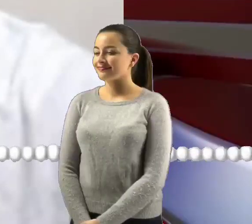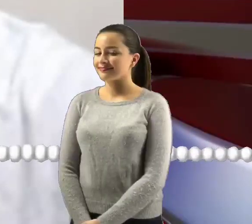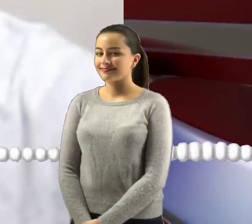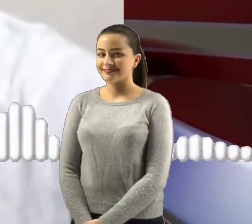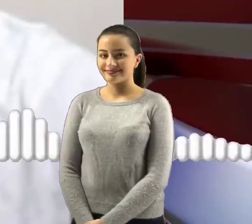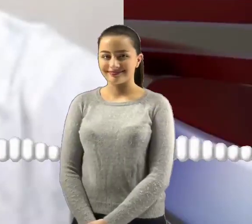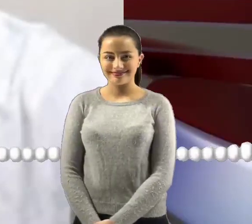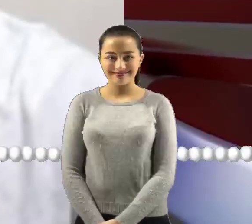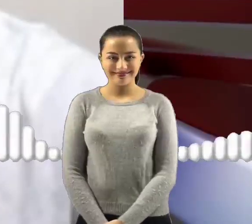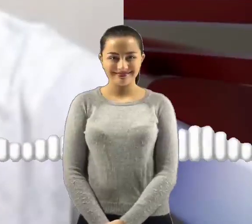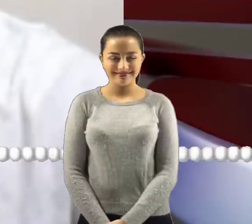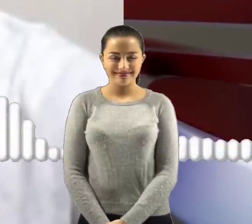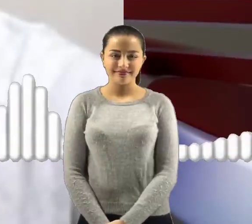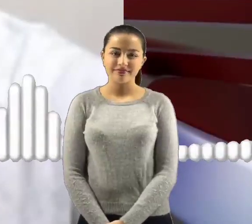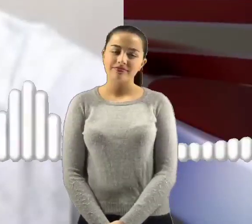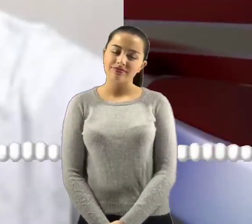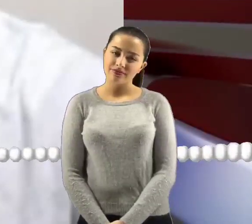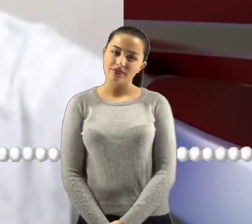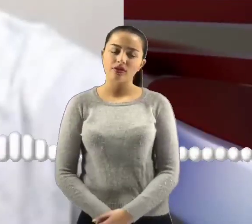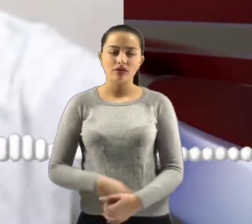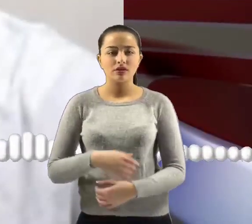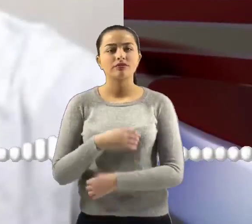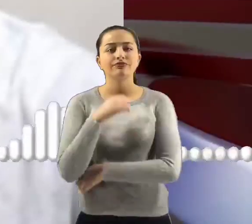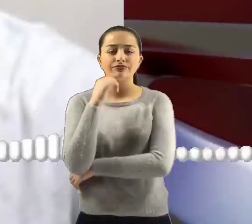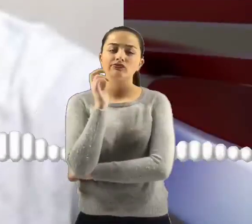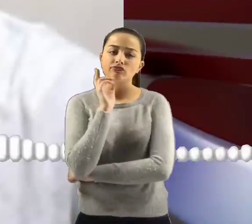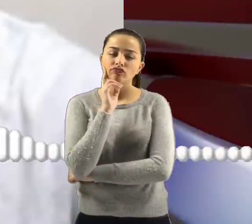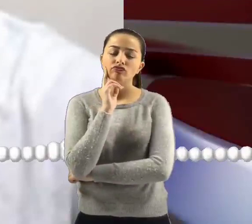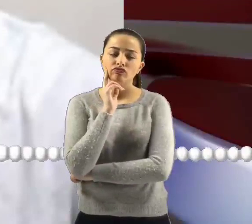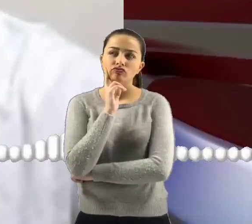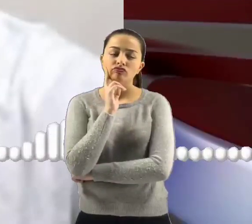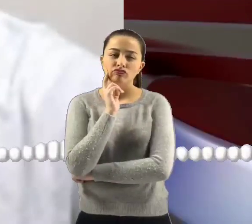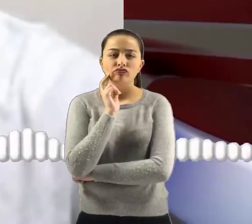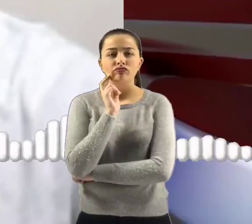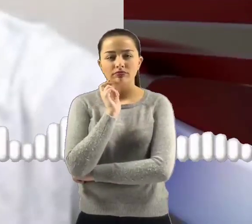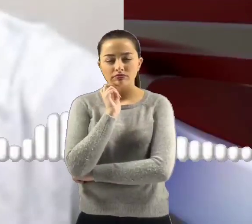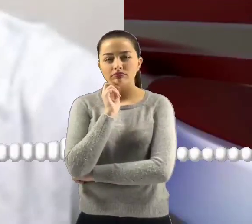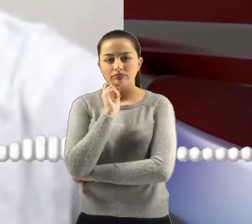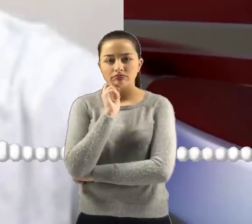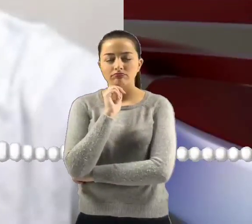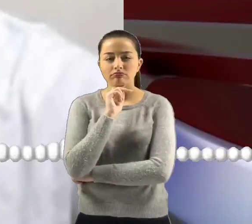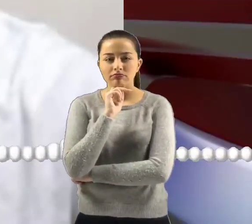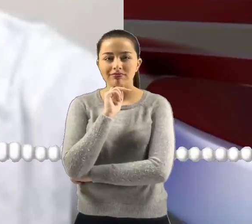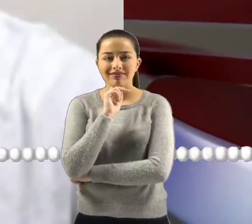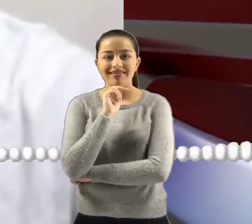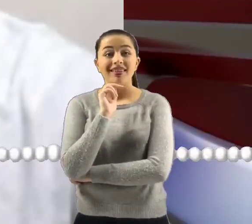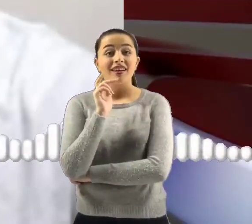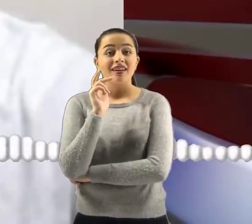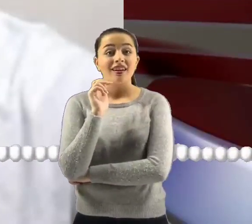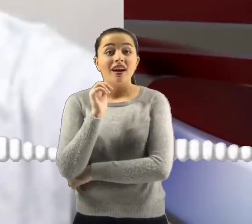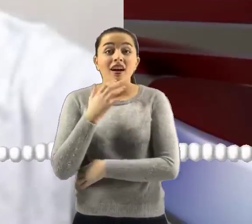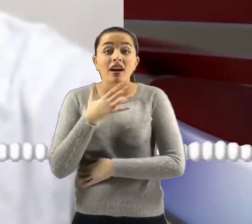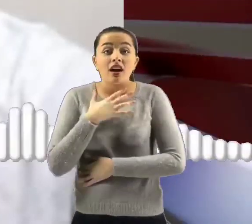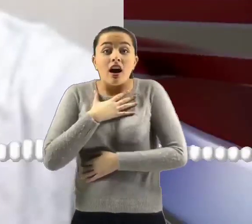has come out to, you know, discuss about, you know, the way forward for Biafrans, right?